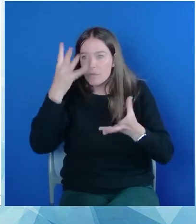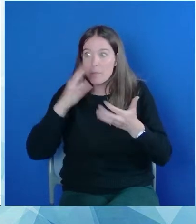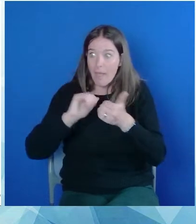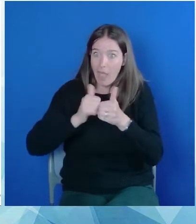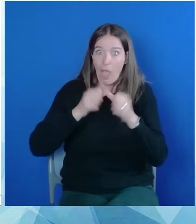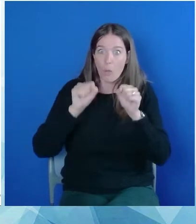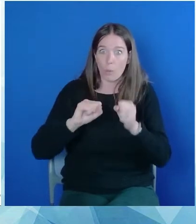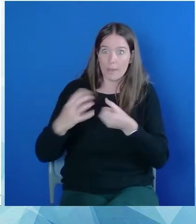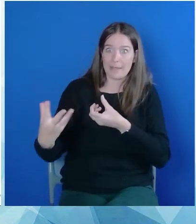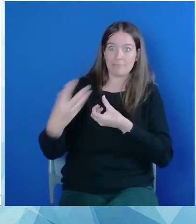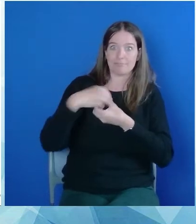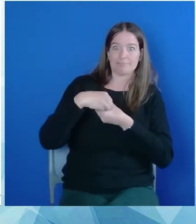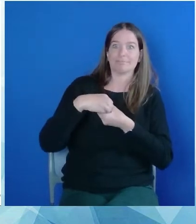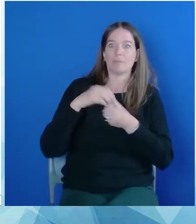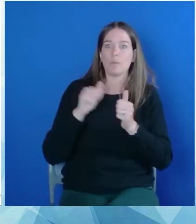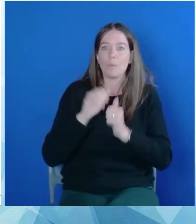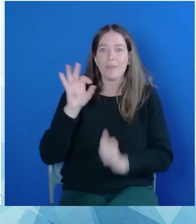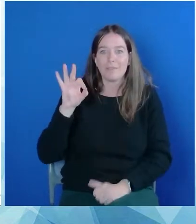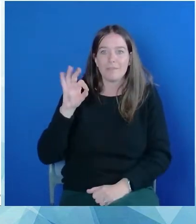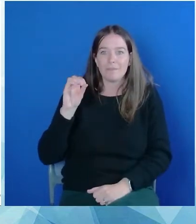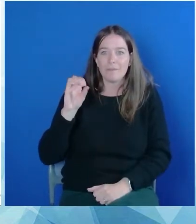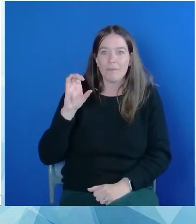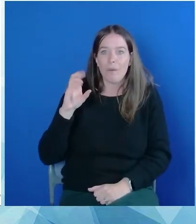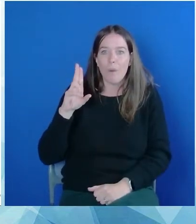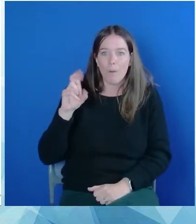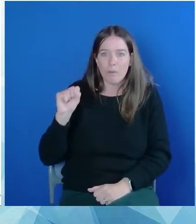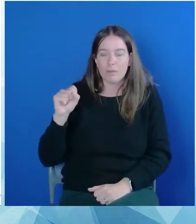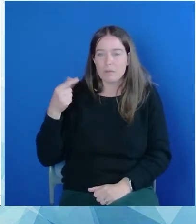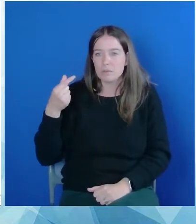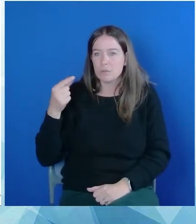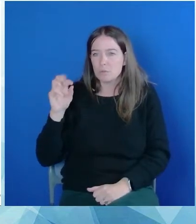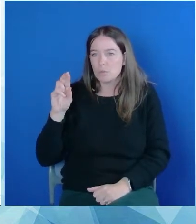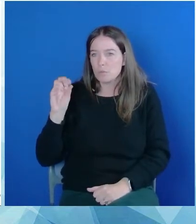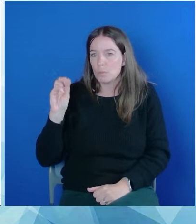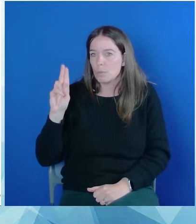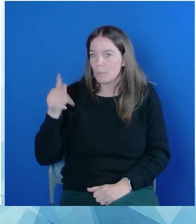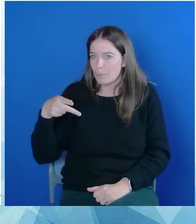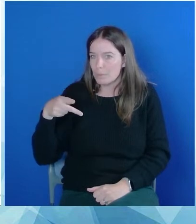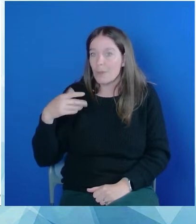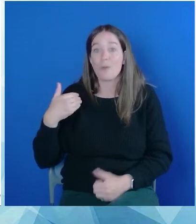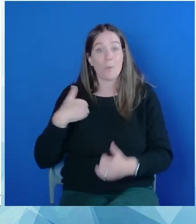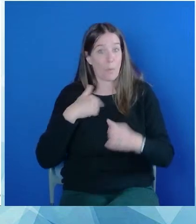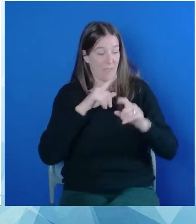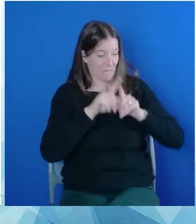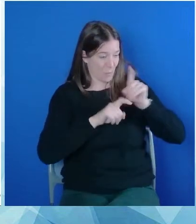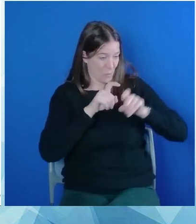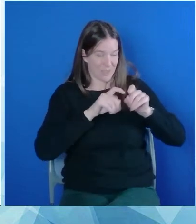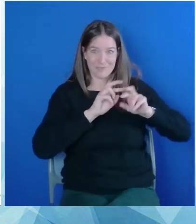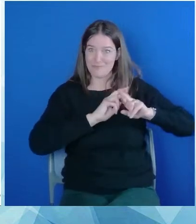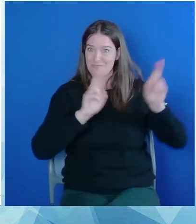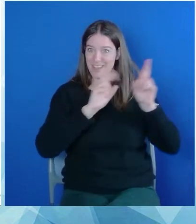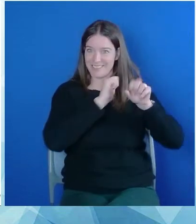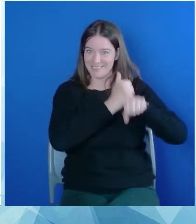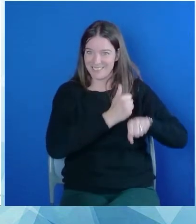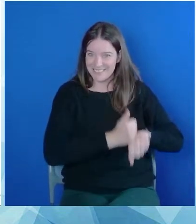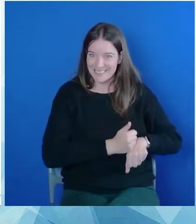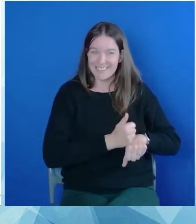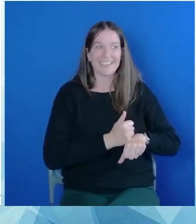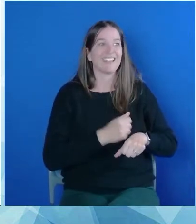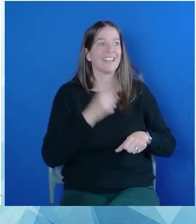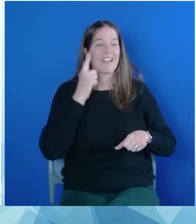groups. We've got our questions already set out, and we've got our groups. I got some more